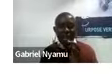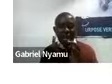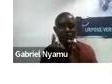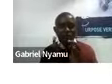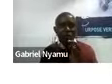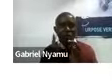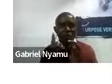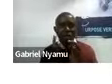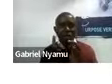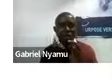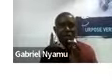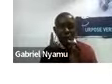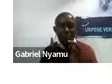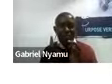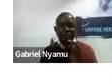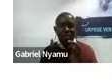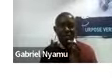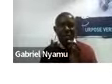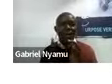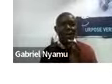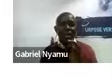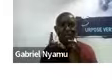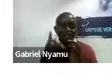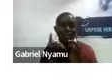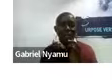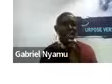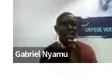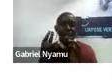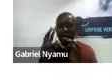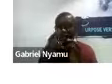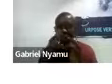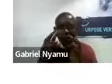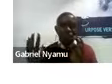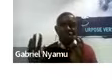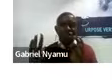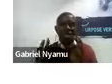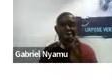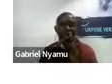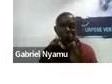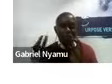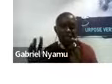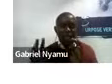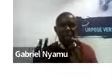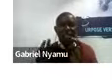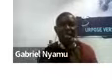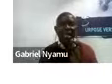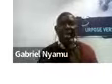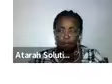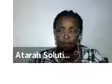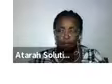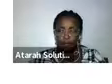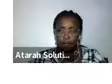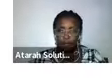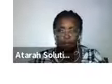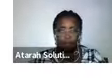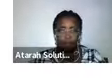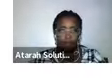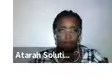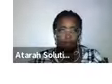21st century, and I want you to watch this closely, in the social media, in the global trends, in the knowledge space, there's